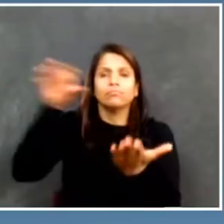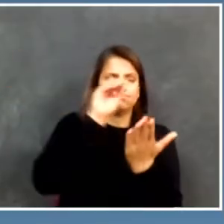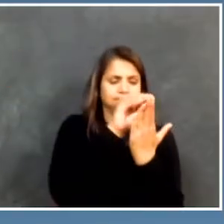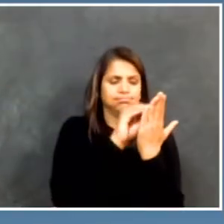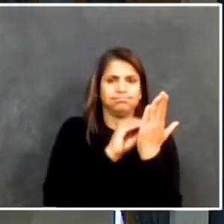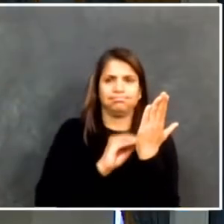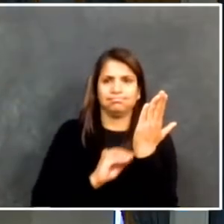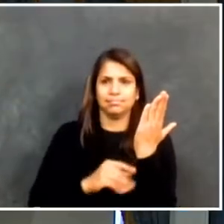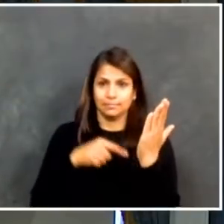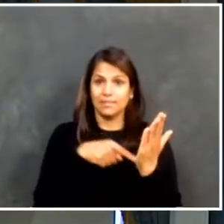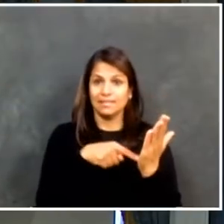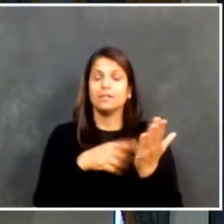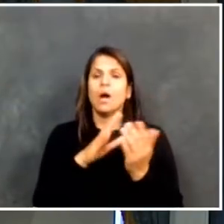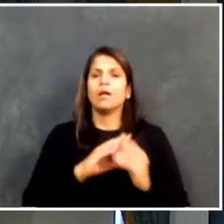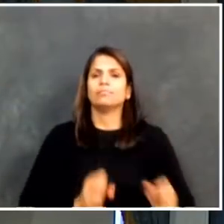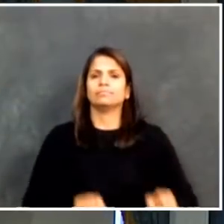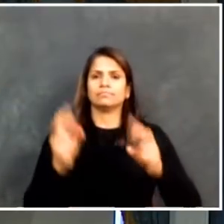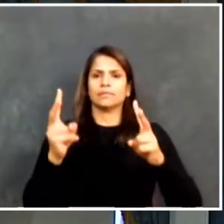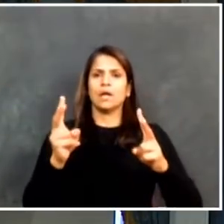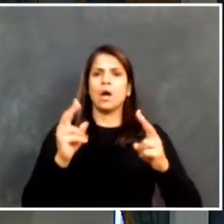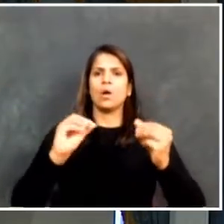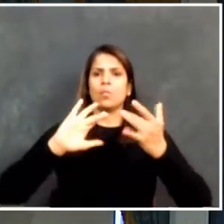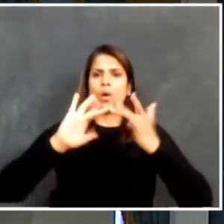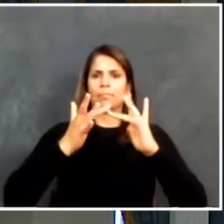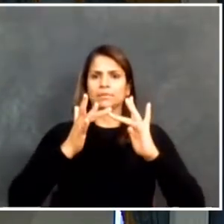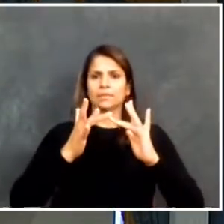Dimitri, anything to add, or did we cover it?